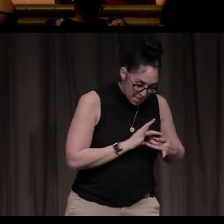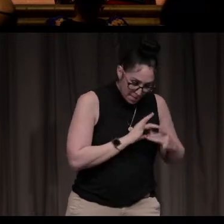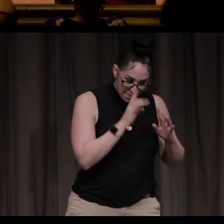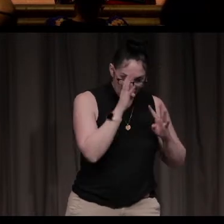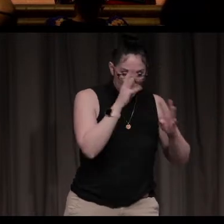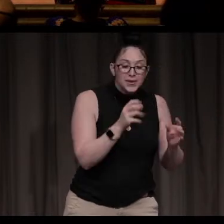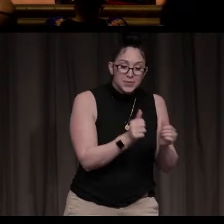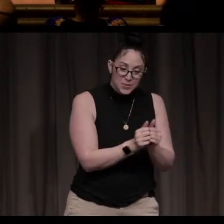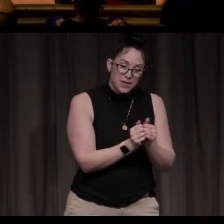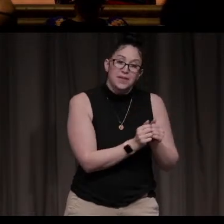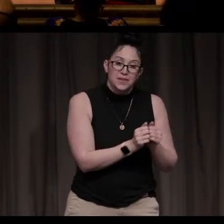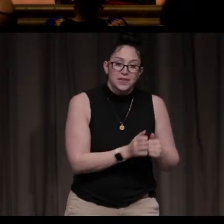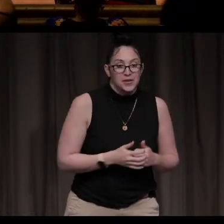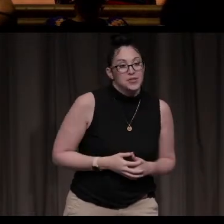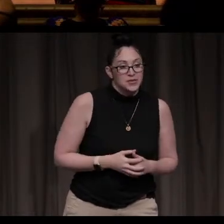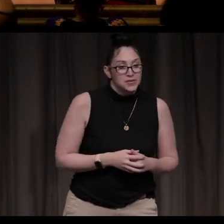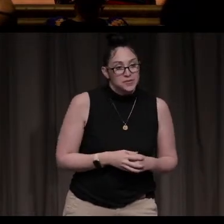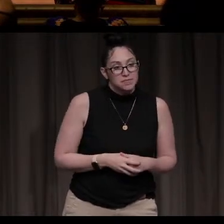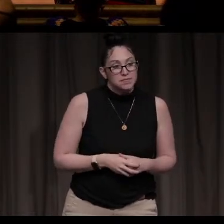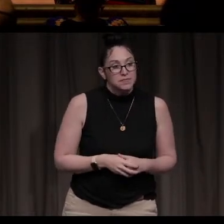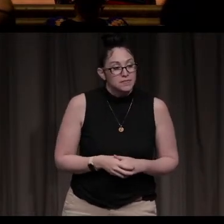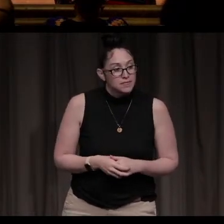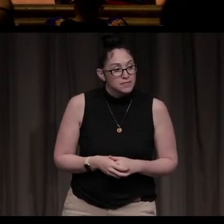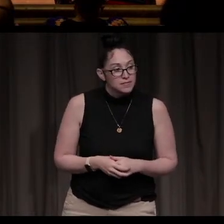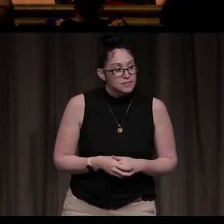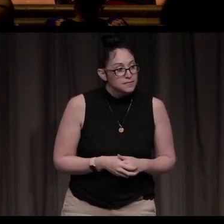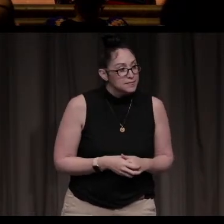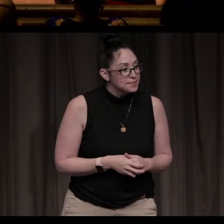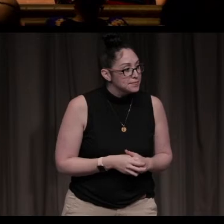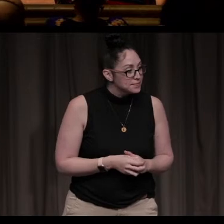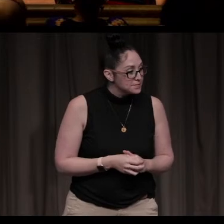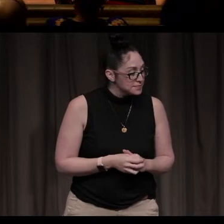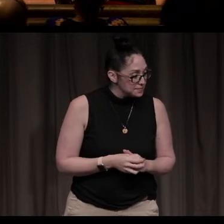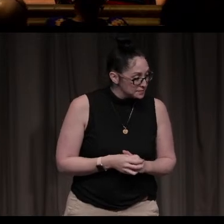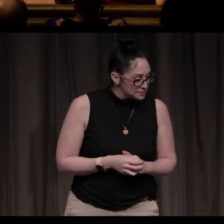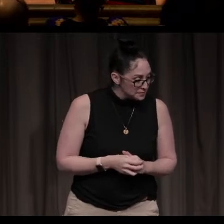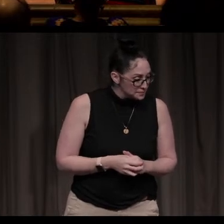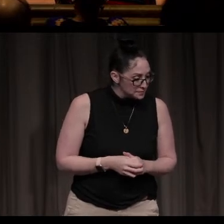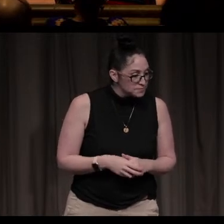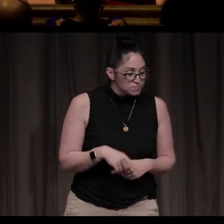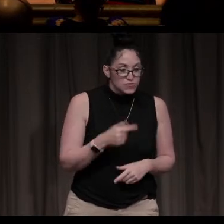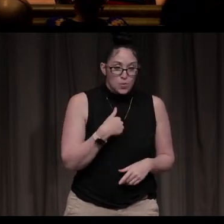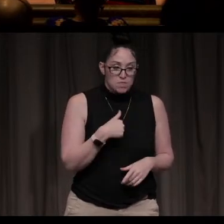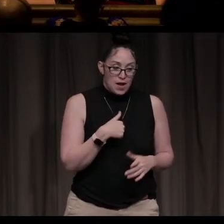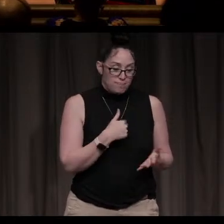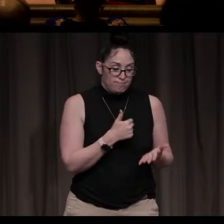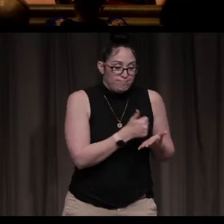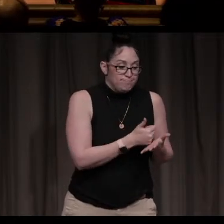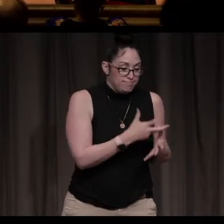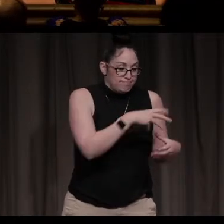together. And expanding that, it's the institution of PAMM in collaboration with the Miccosukee community.